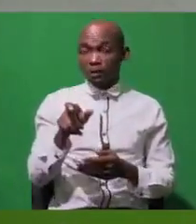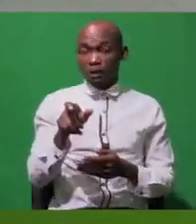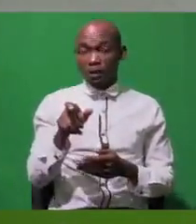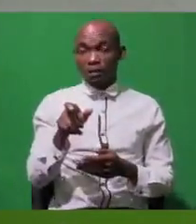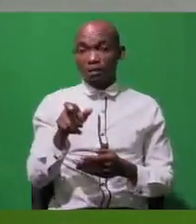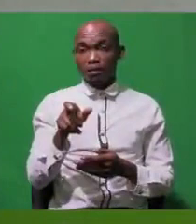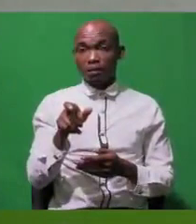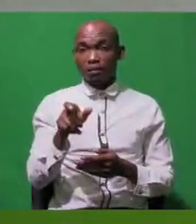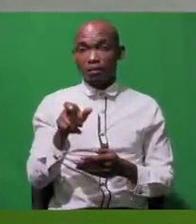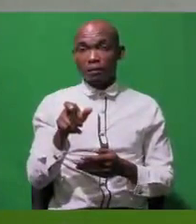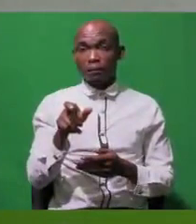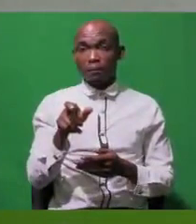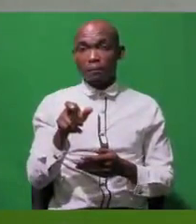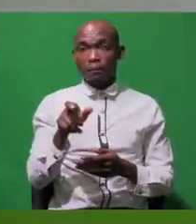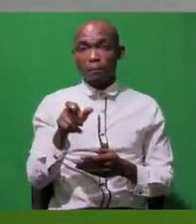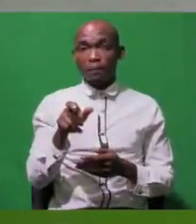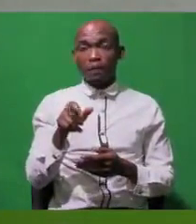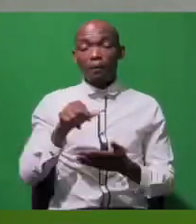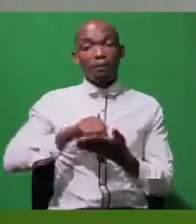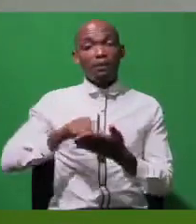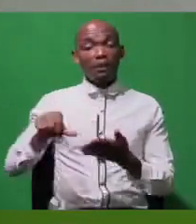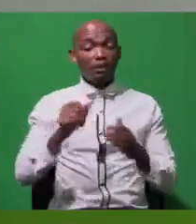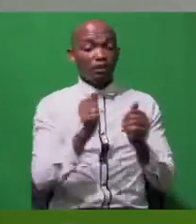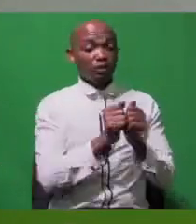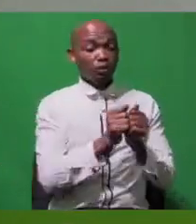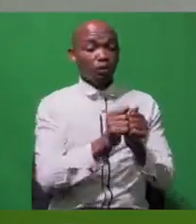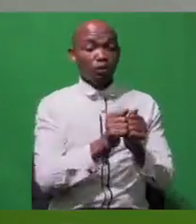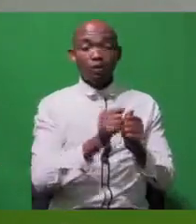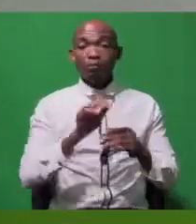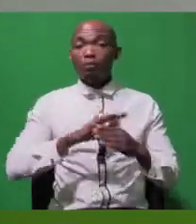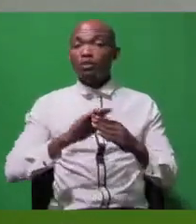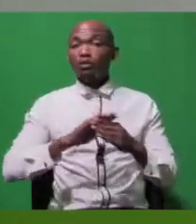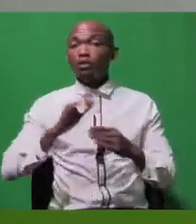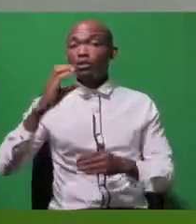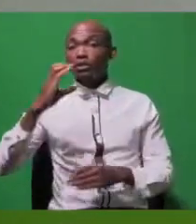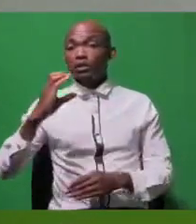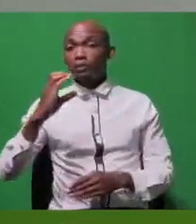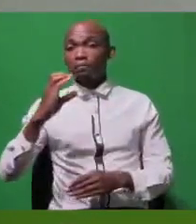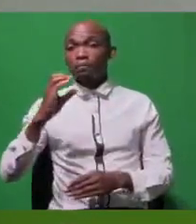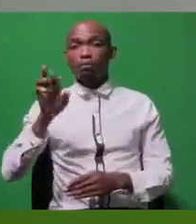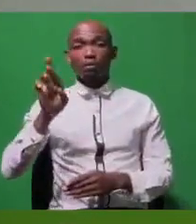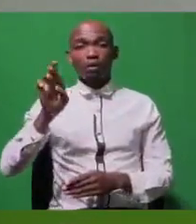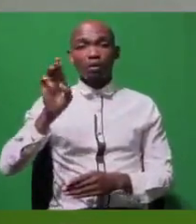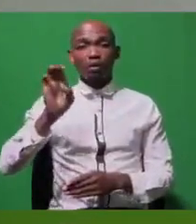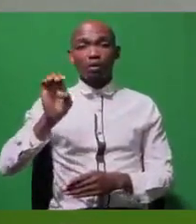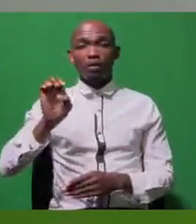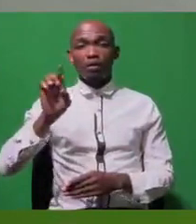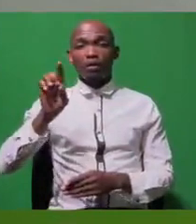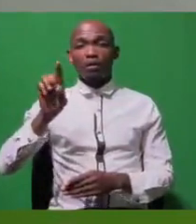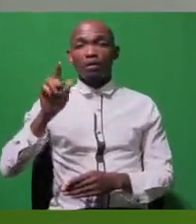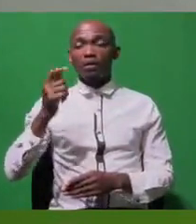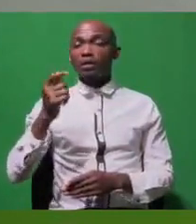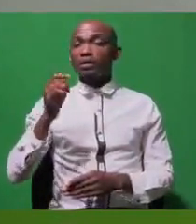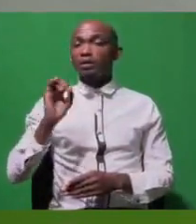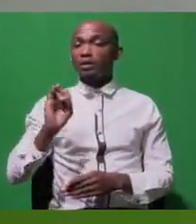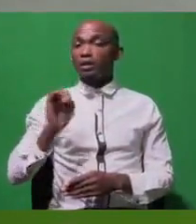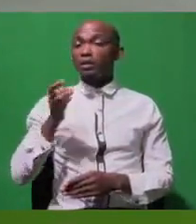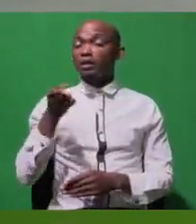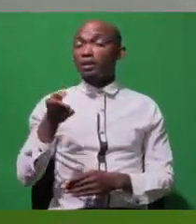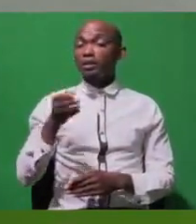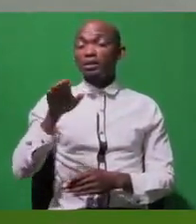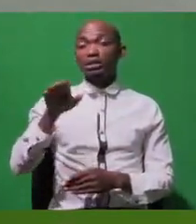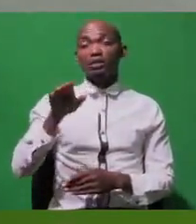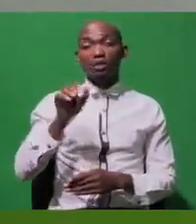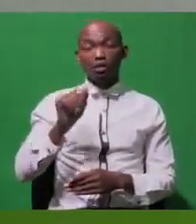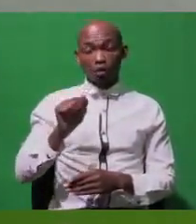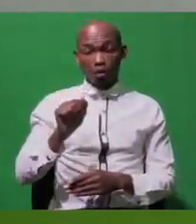from us by credit. Is known as a debtor. When a